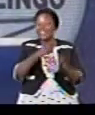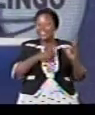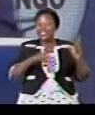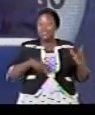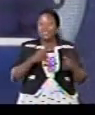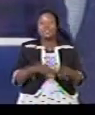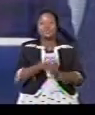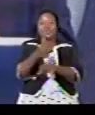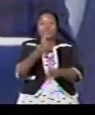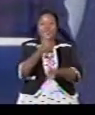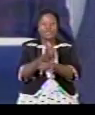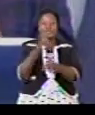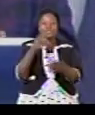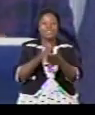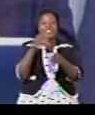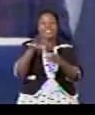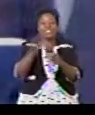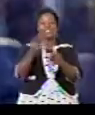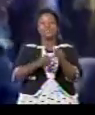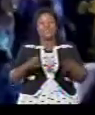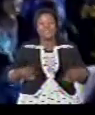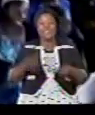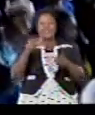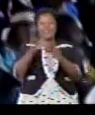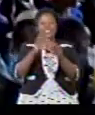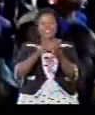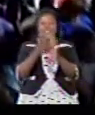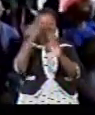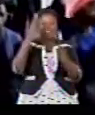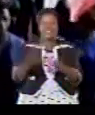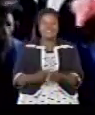confirm it in every life in Jesus' name.